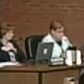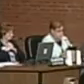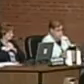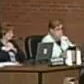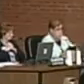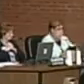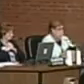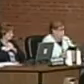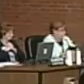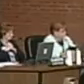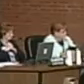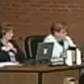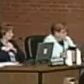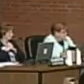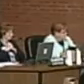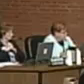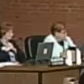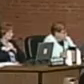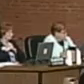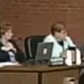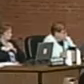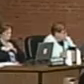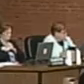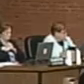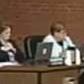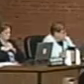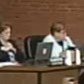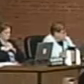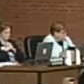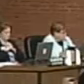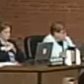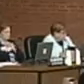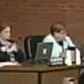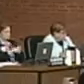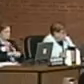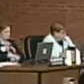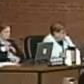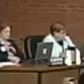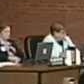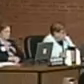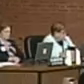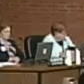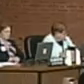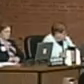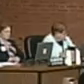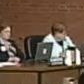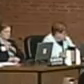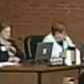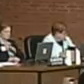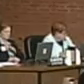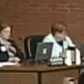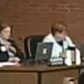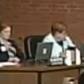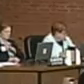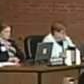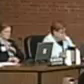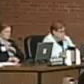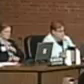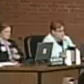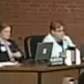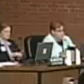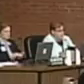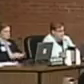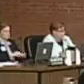I just have one more question before I had a go ahead, statement. Go ahead, because you were. Yeah. Okay. This past Friday, State